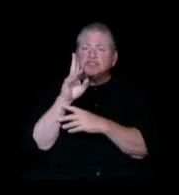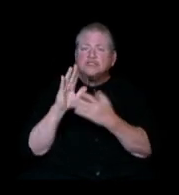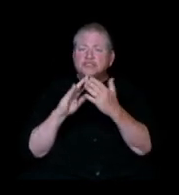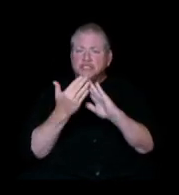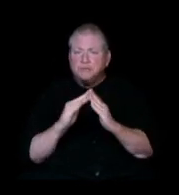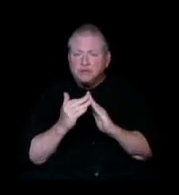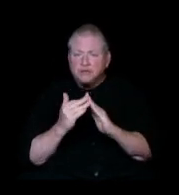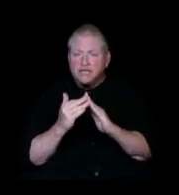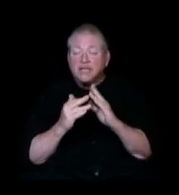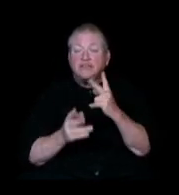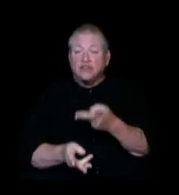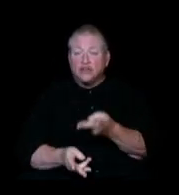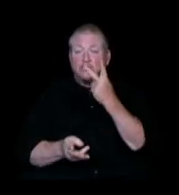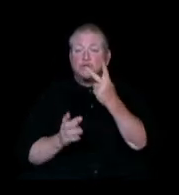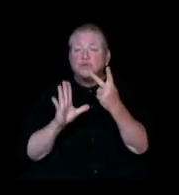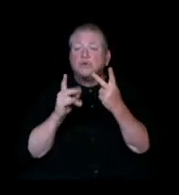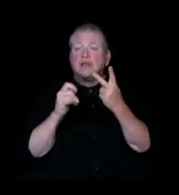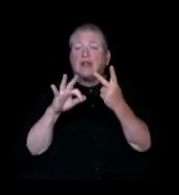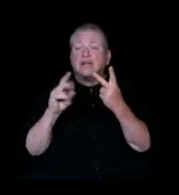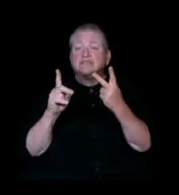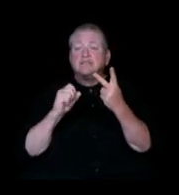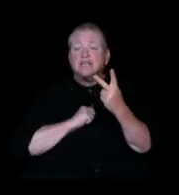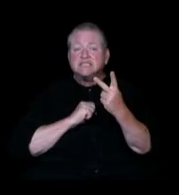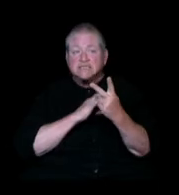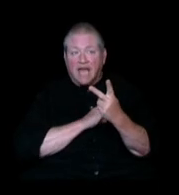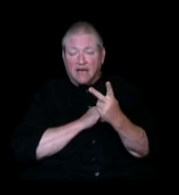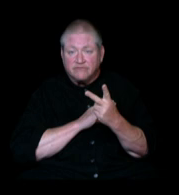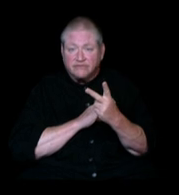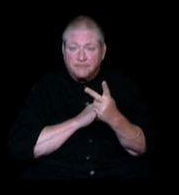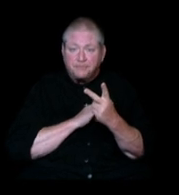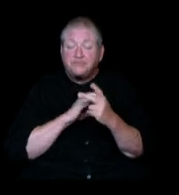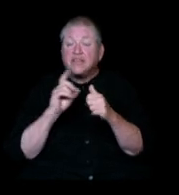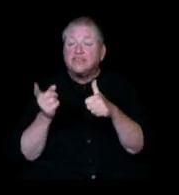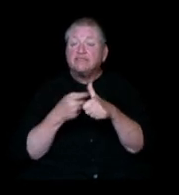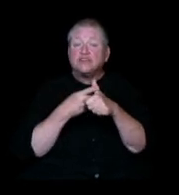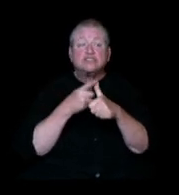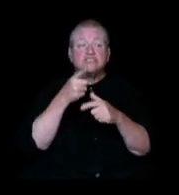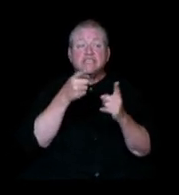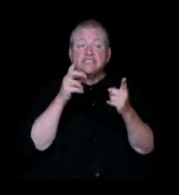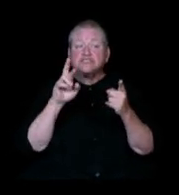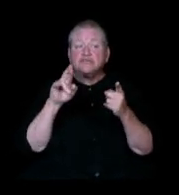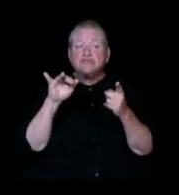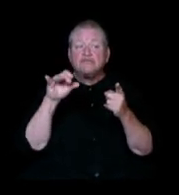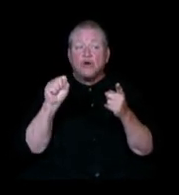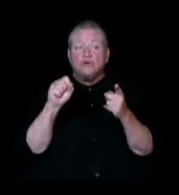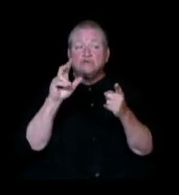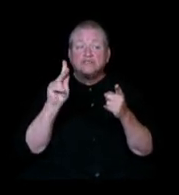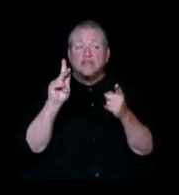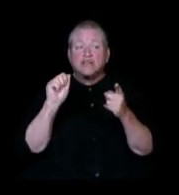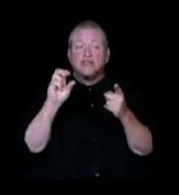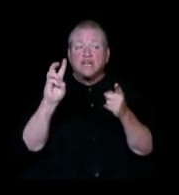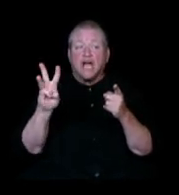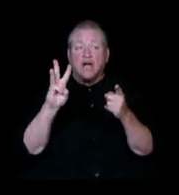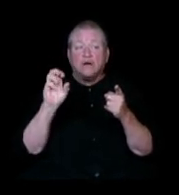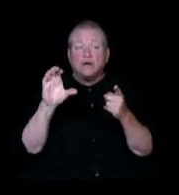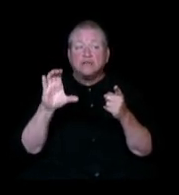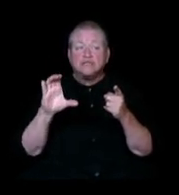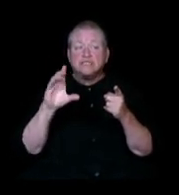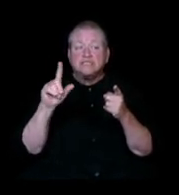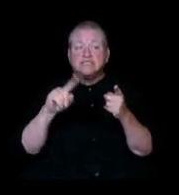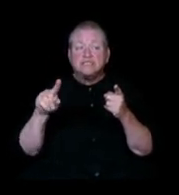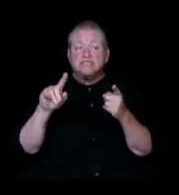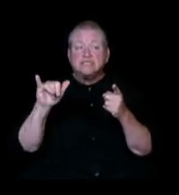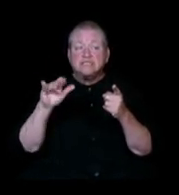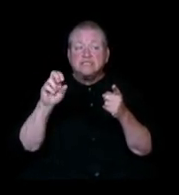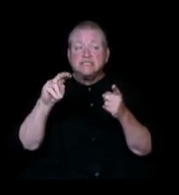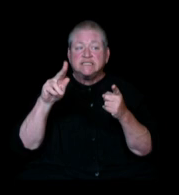are two Outstanding Classified Staff recipients this year. The first recipient is Rose Kawczynski, the office manager